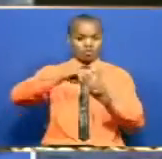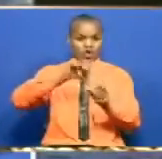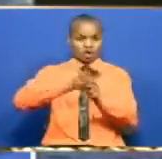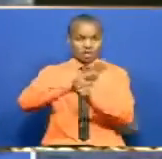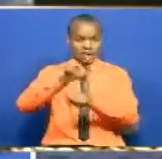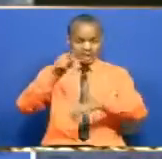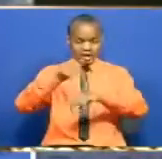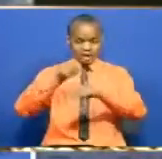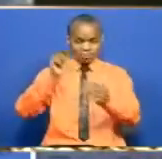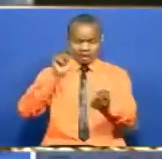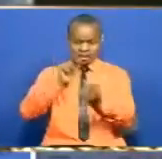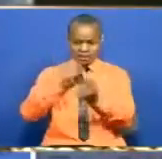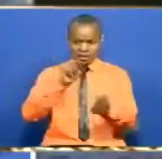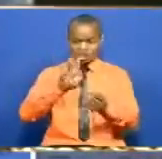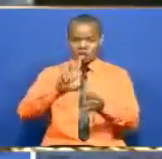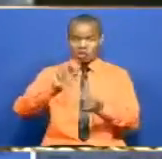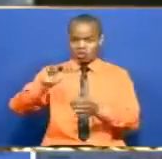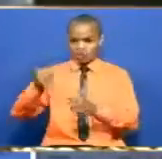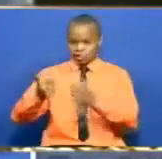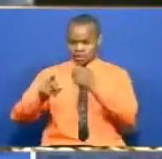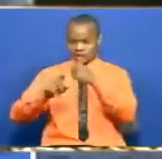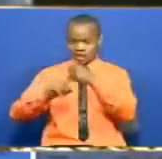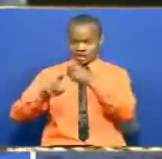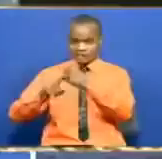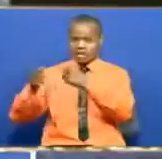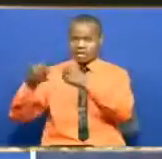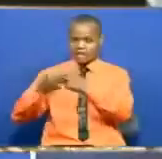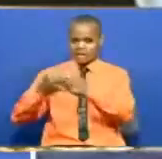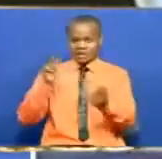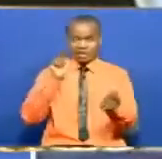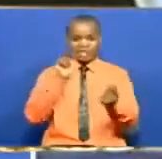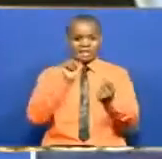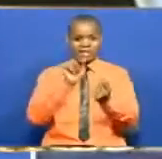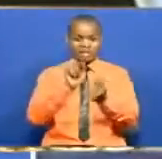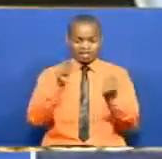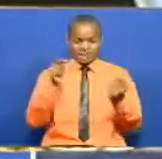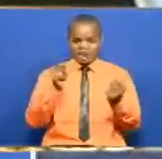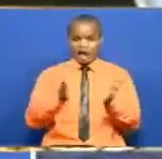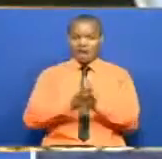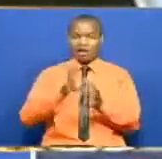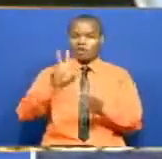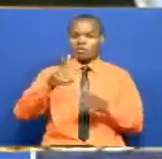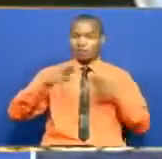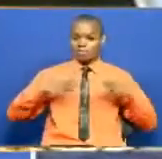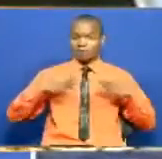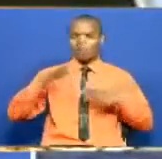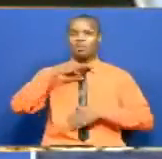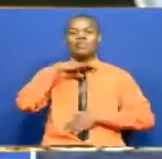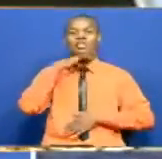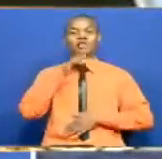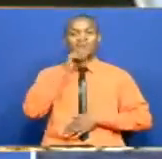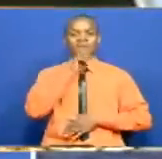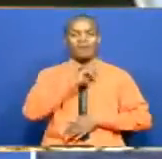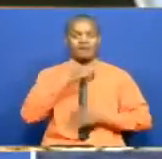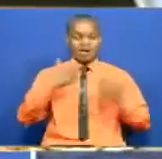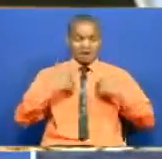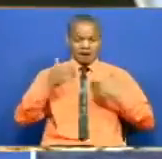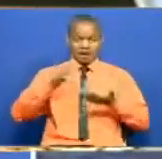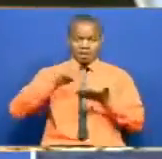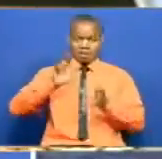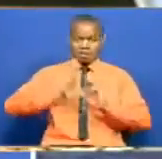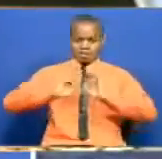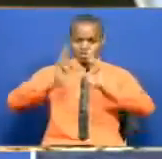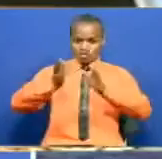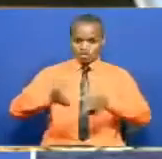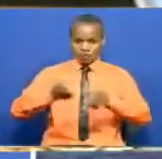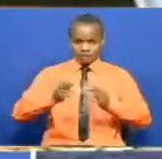of 2,668 samples tested with two more fatalities recorded. Nancy Okware starts off tonight's coverage